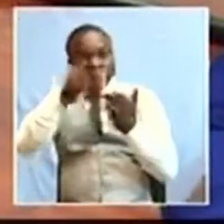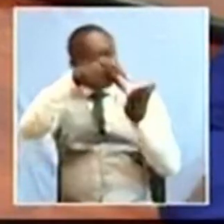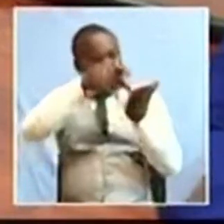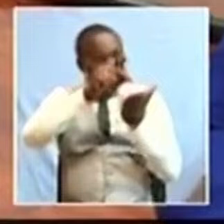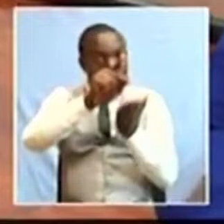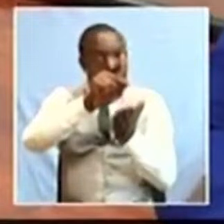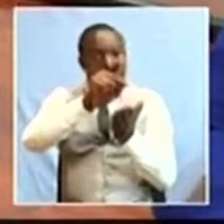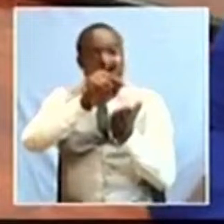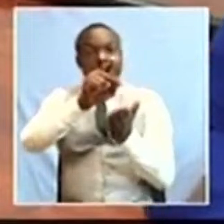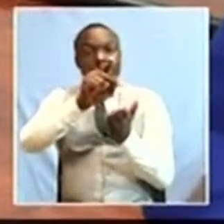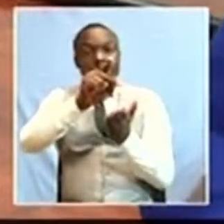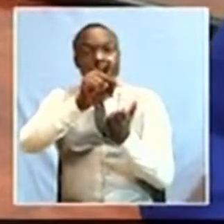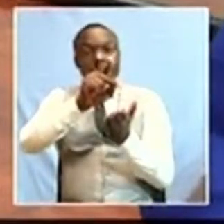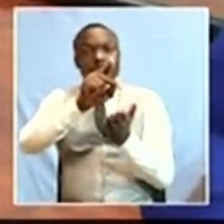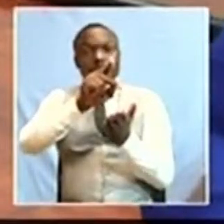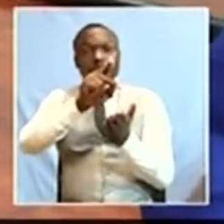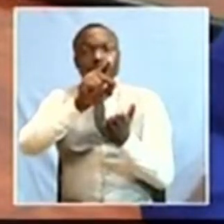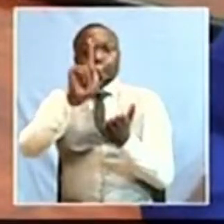settle